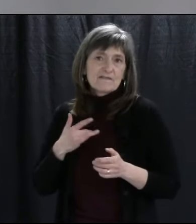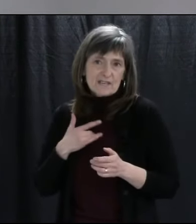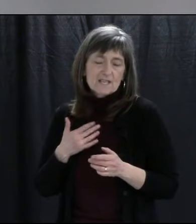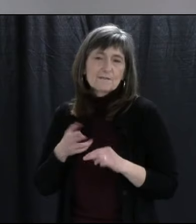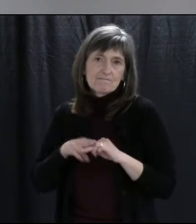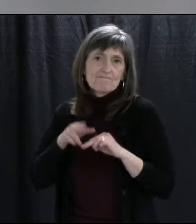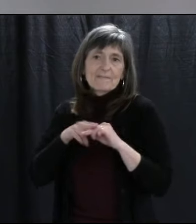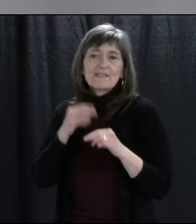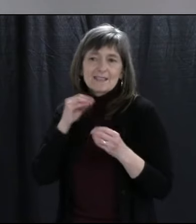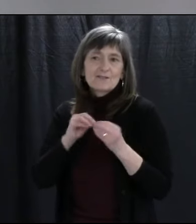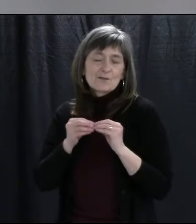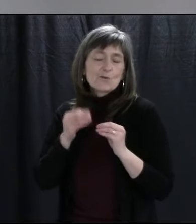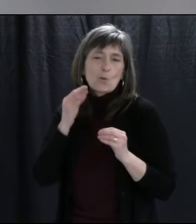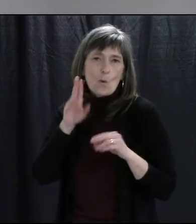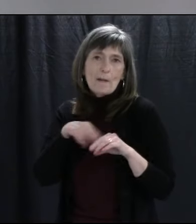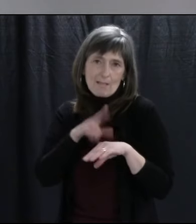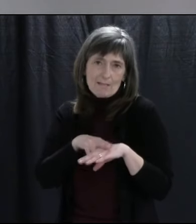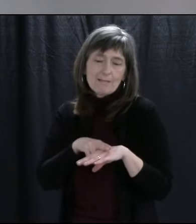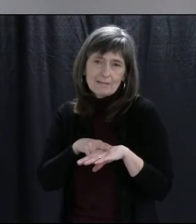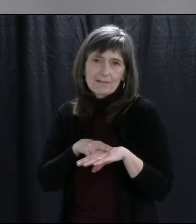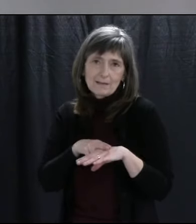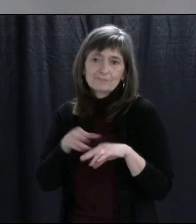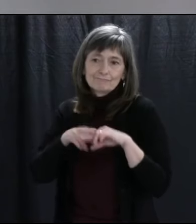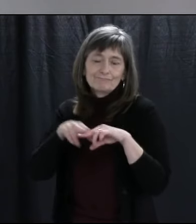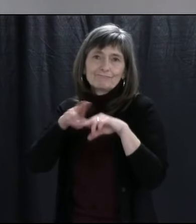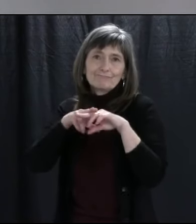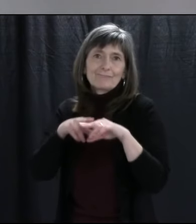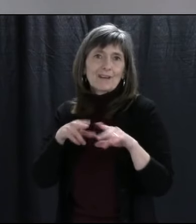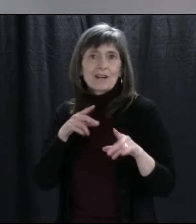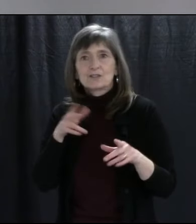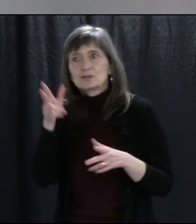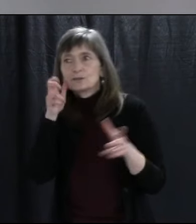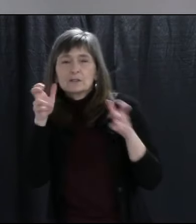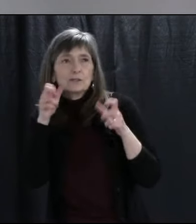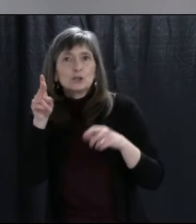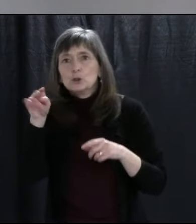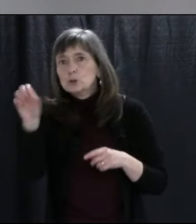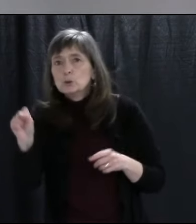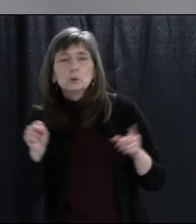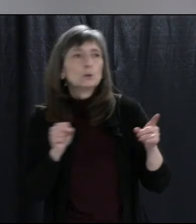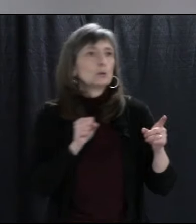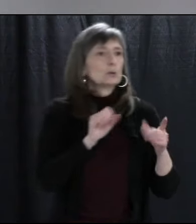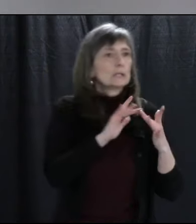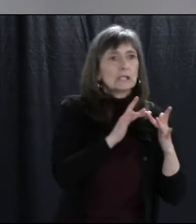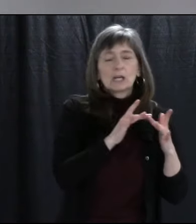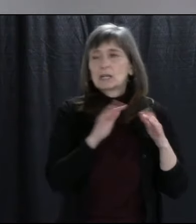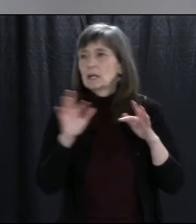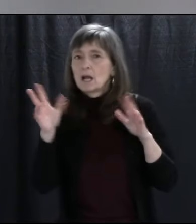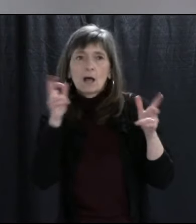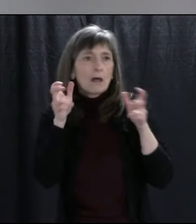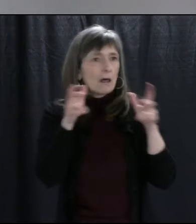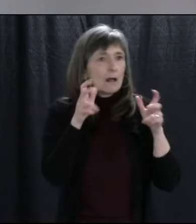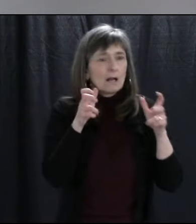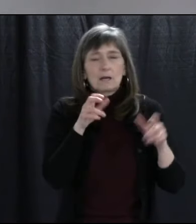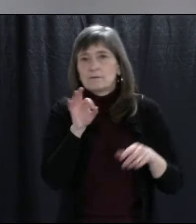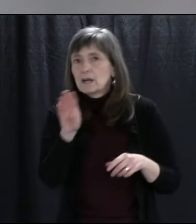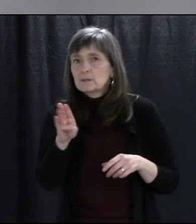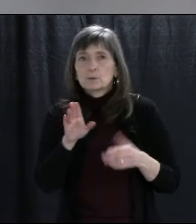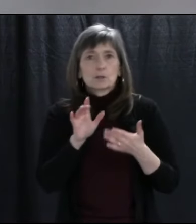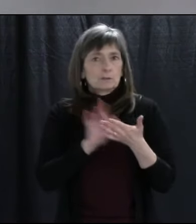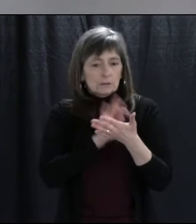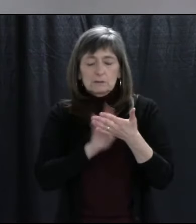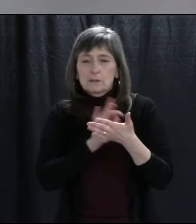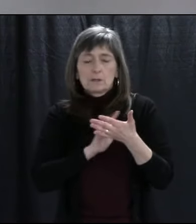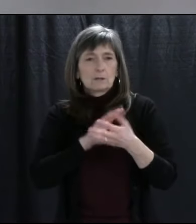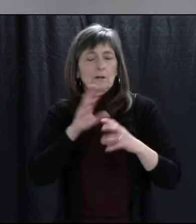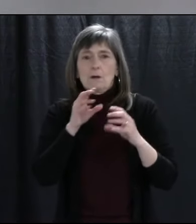feel scared, and with the amount of news coming to you from mainstream media round the clock, and Facebook and social